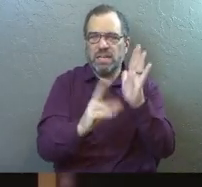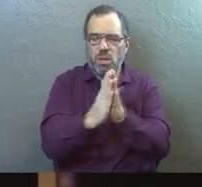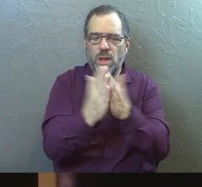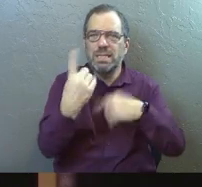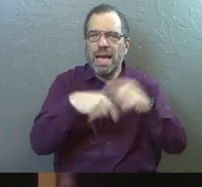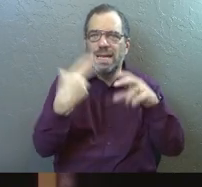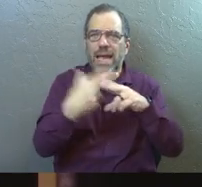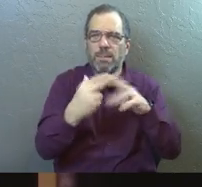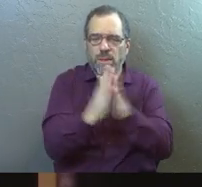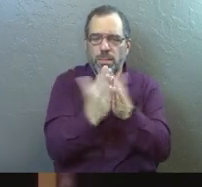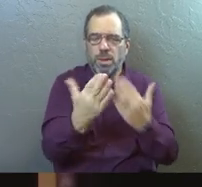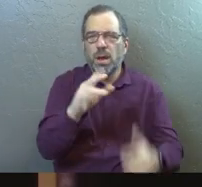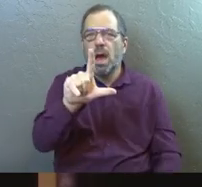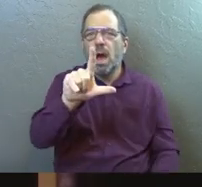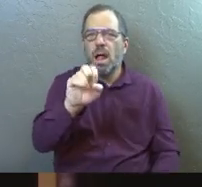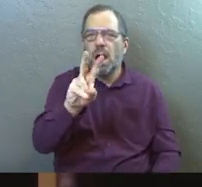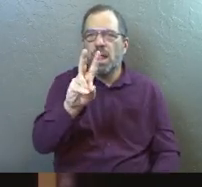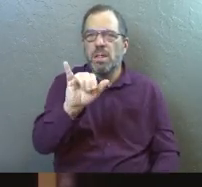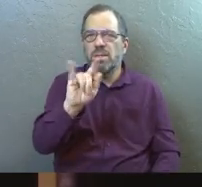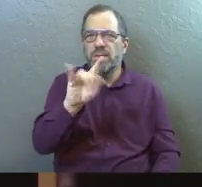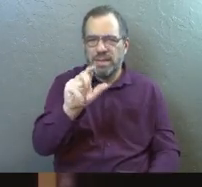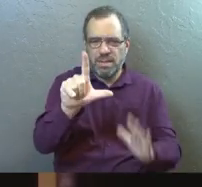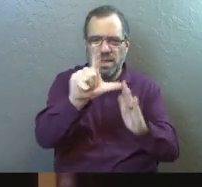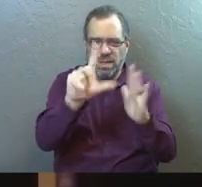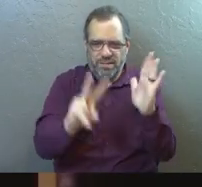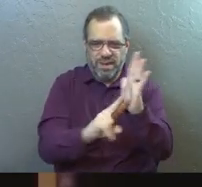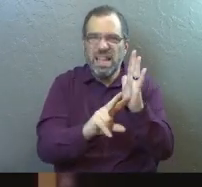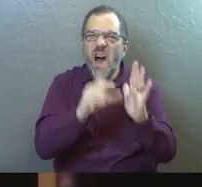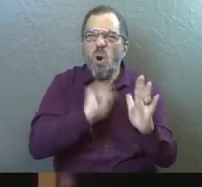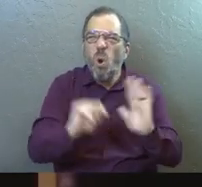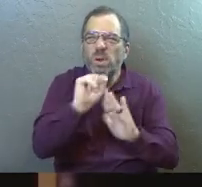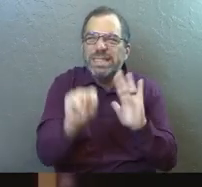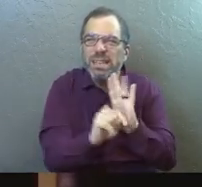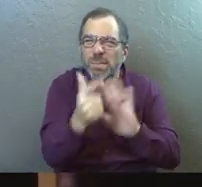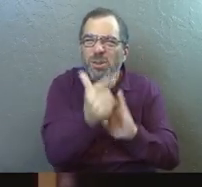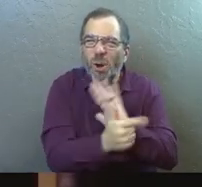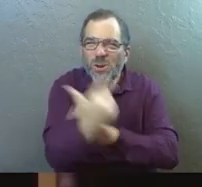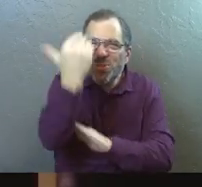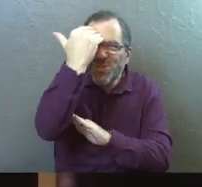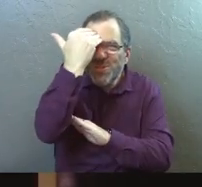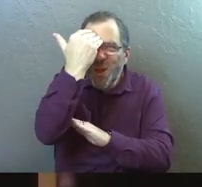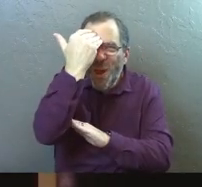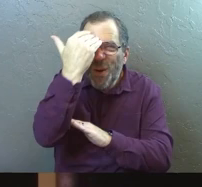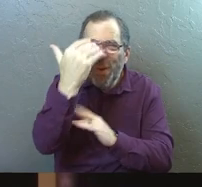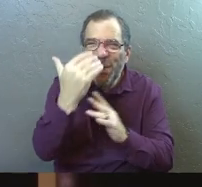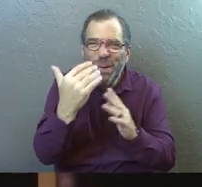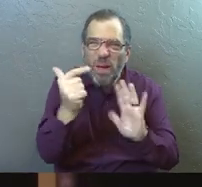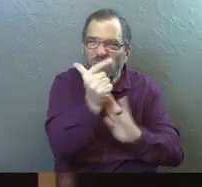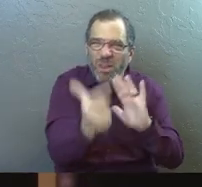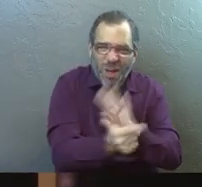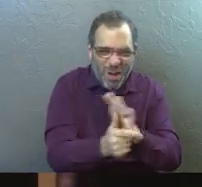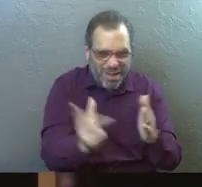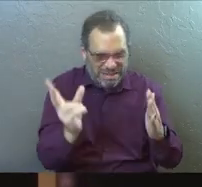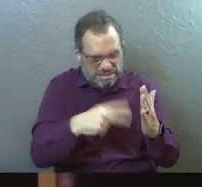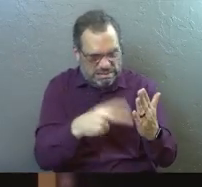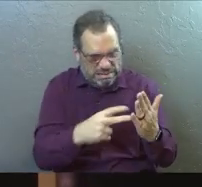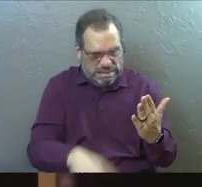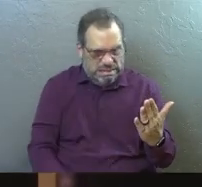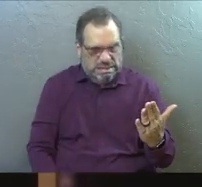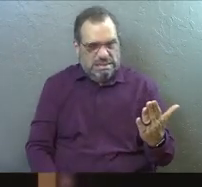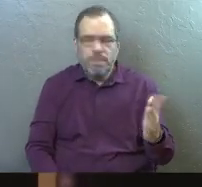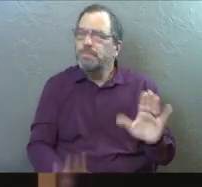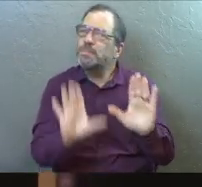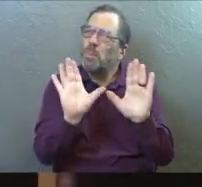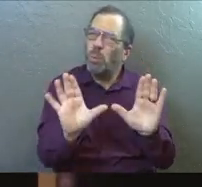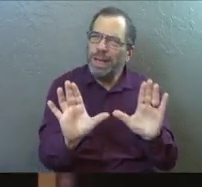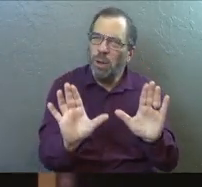Sometimes if you've done a lot of Bible reading, Leviticus can be where all those Old Testament laws are, and maybe they intimidated you in the past, but